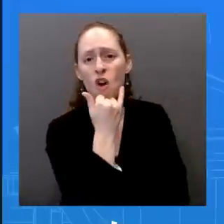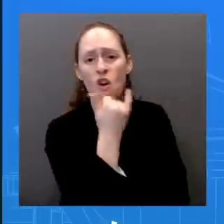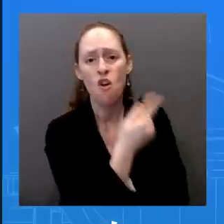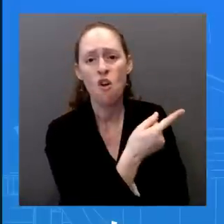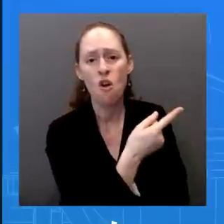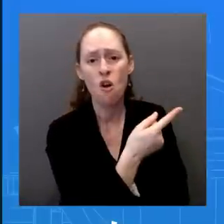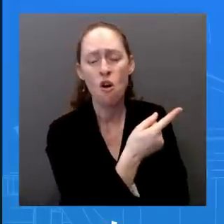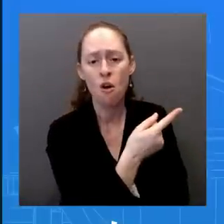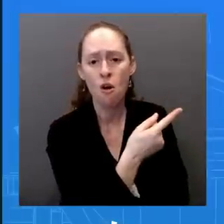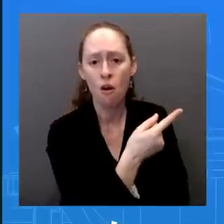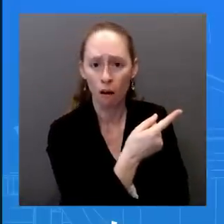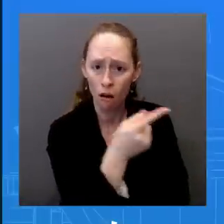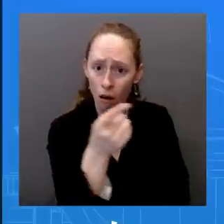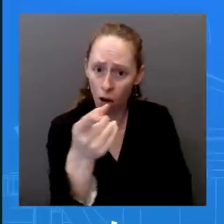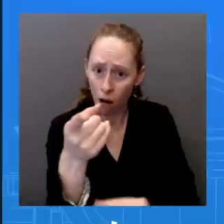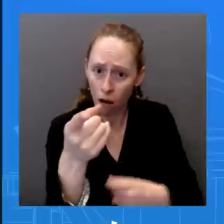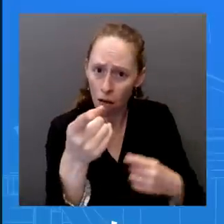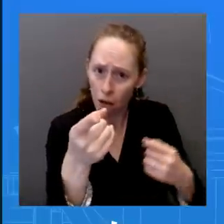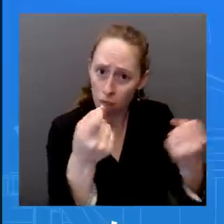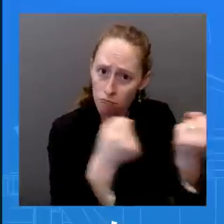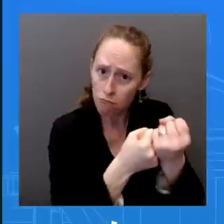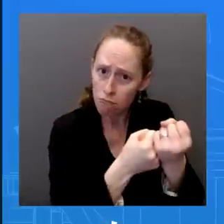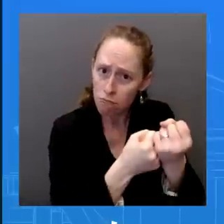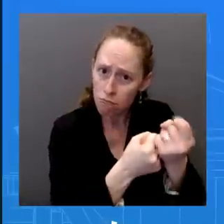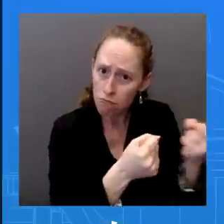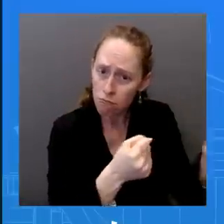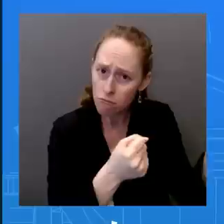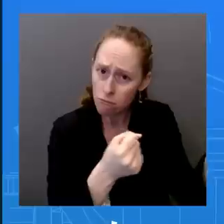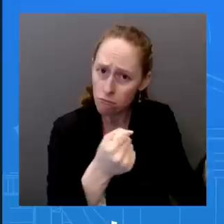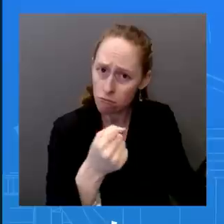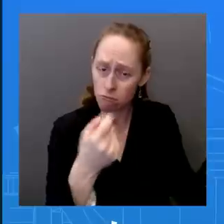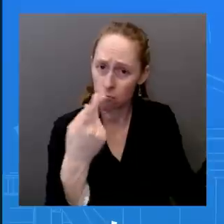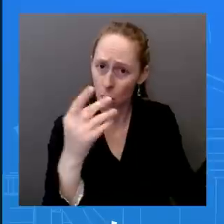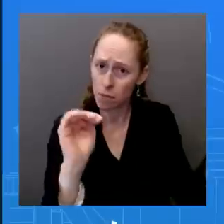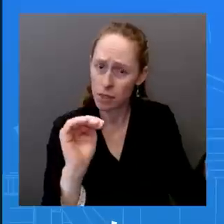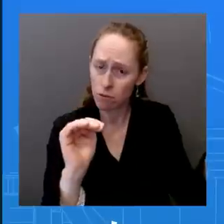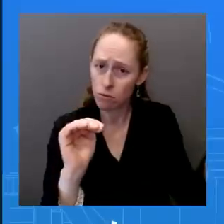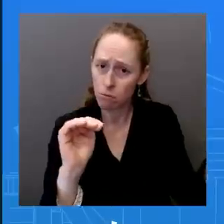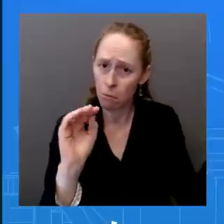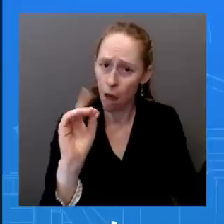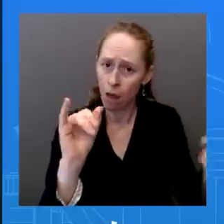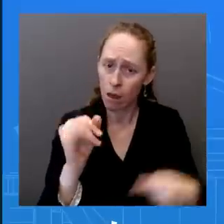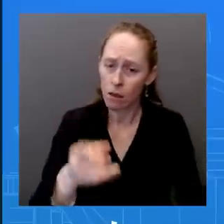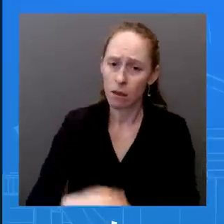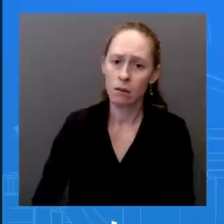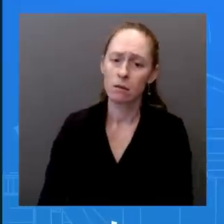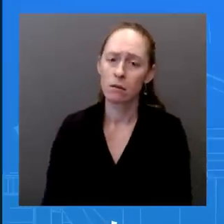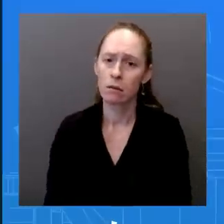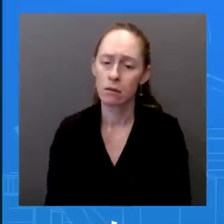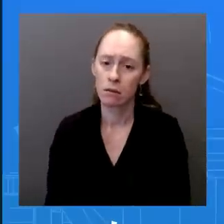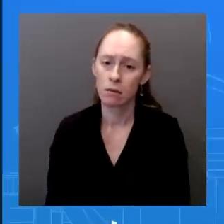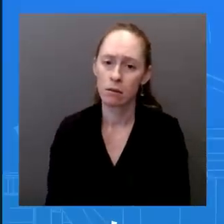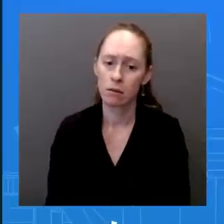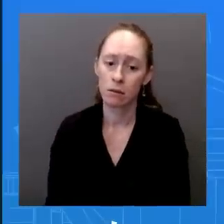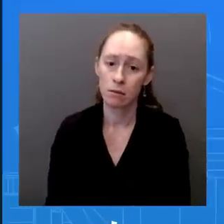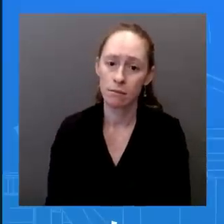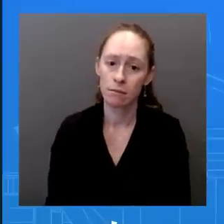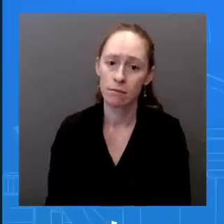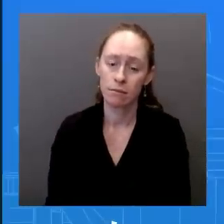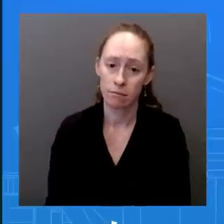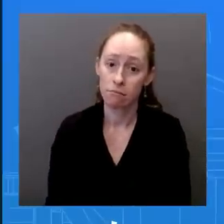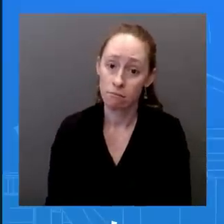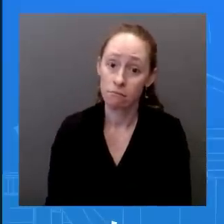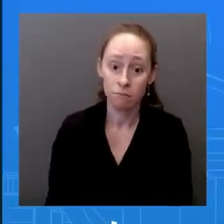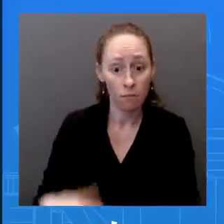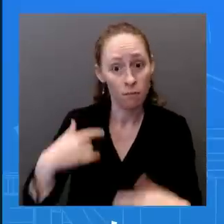the very top all the way through the Russian government, to continue to reinforce that message that now is the time for war to end. And the way this war